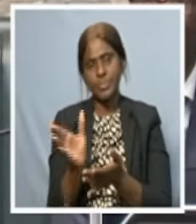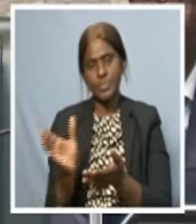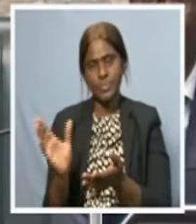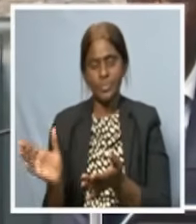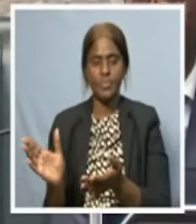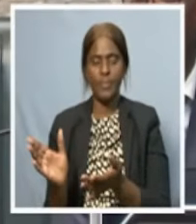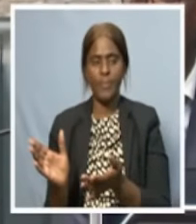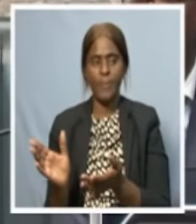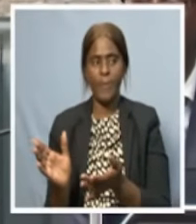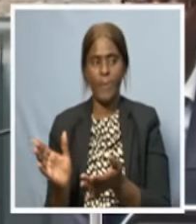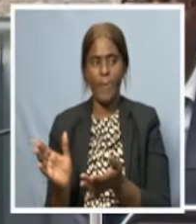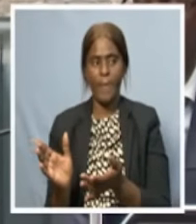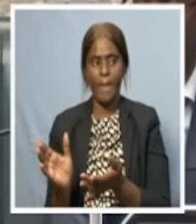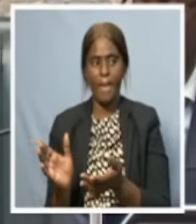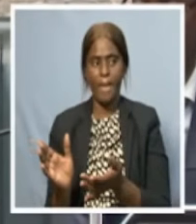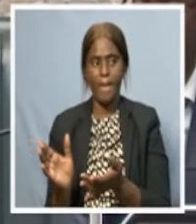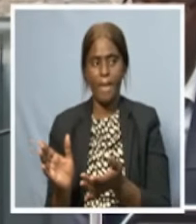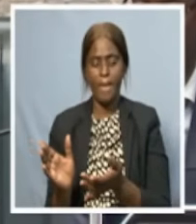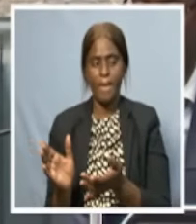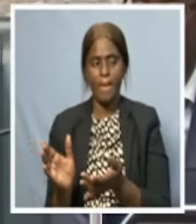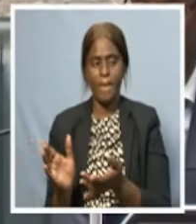of order.